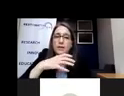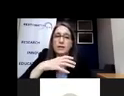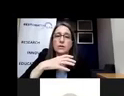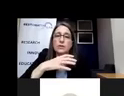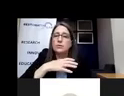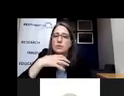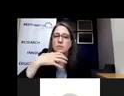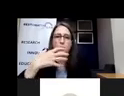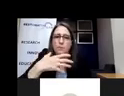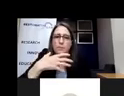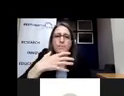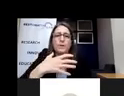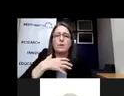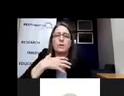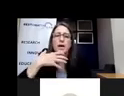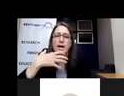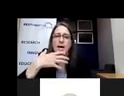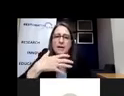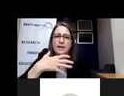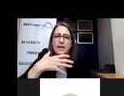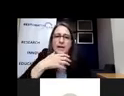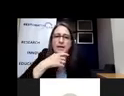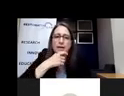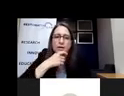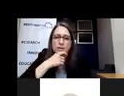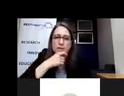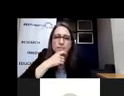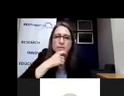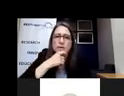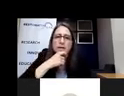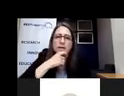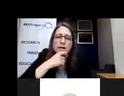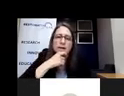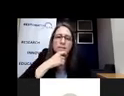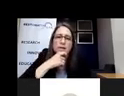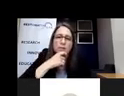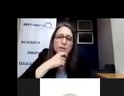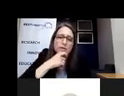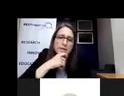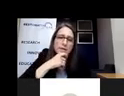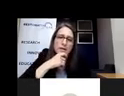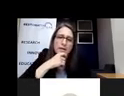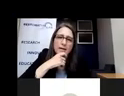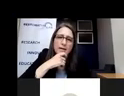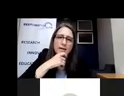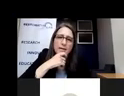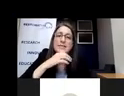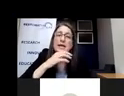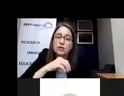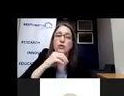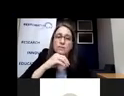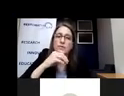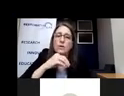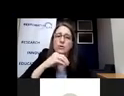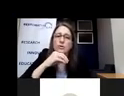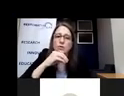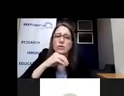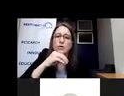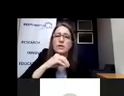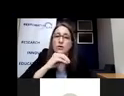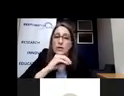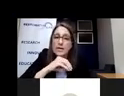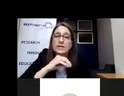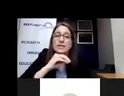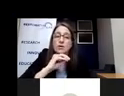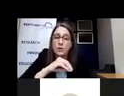really include support people and care teams in ways that they can center the older